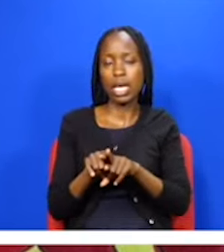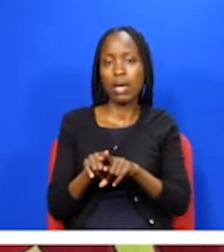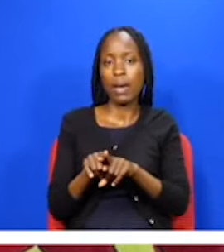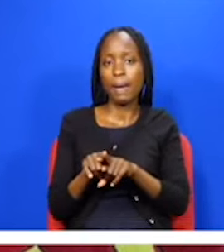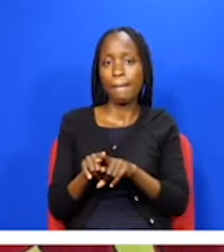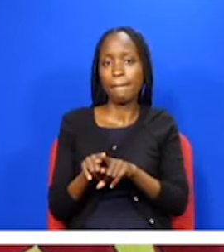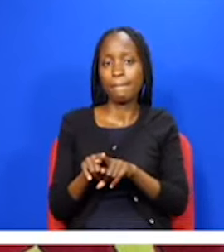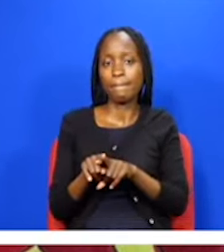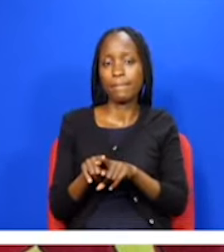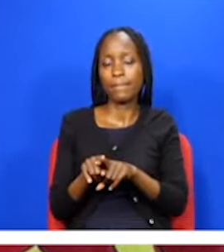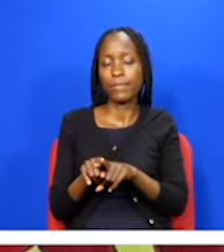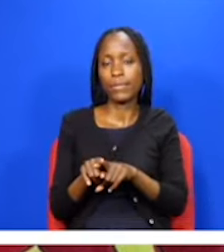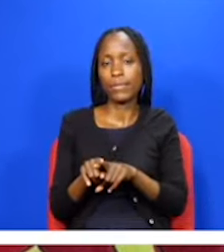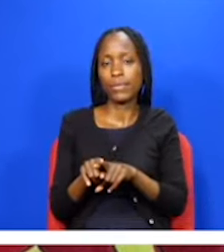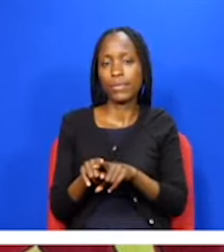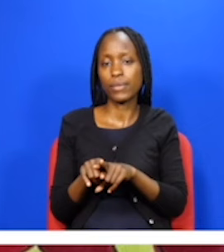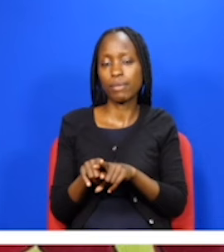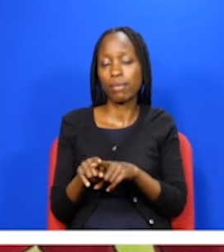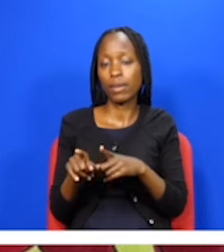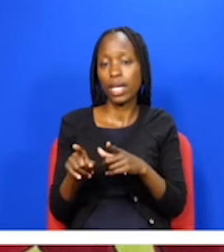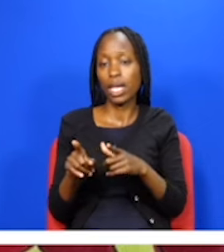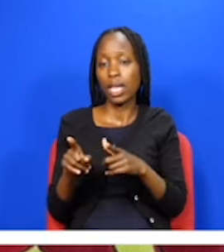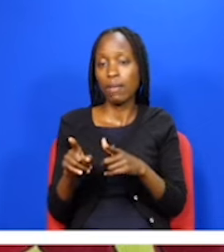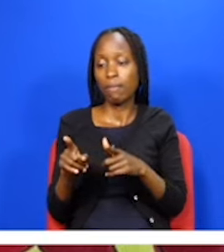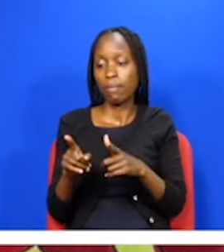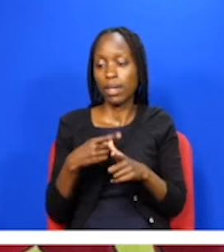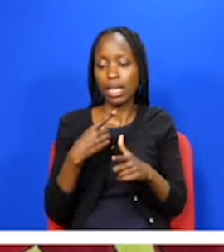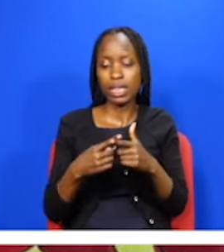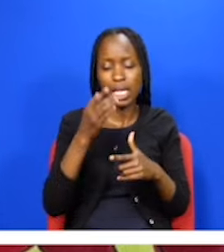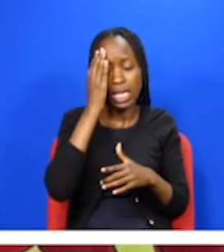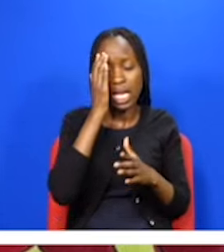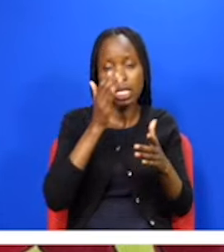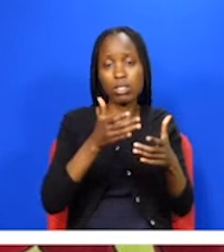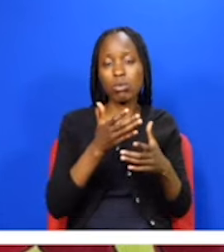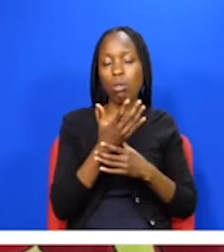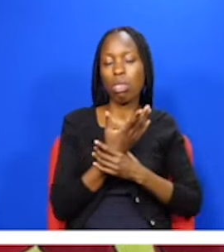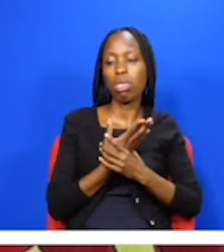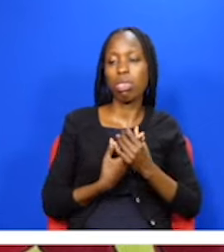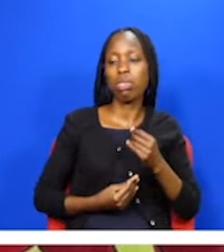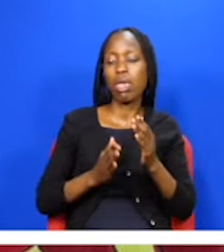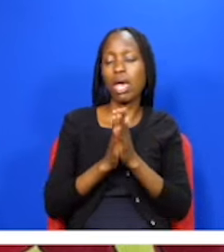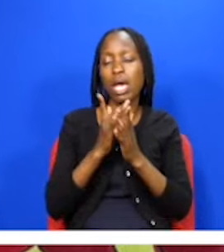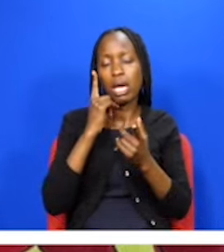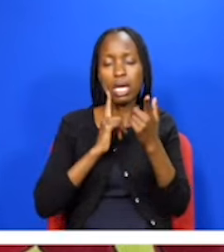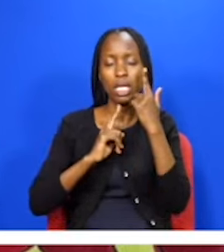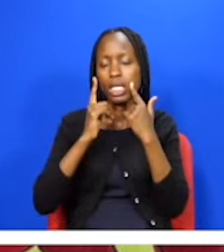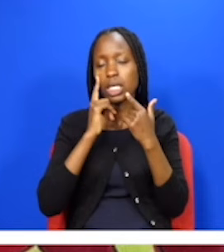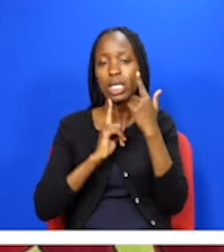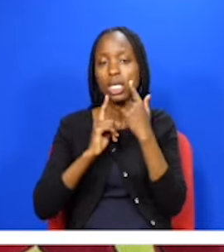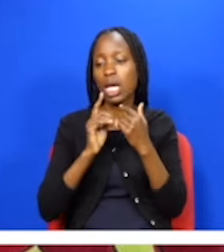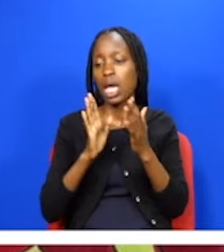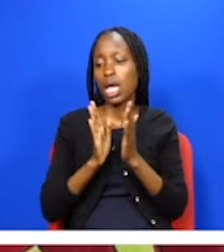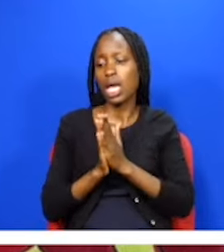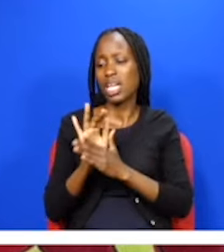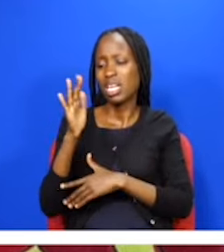of the people there." The rest of the people were discouraged, and they cried and moaned. They regretted why